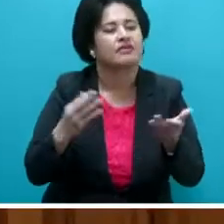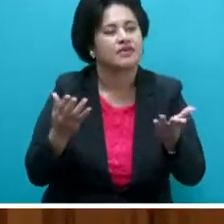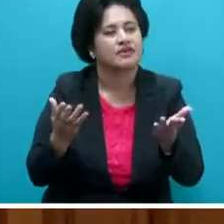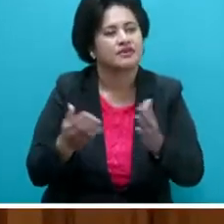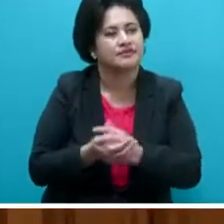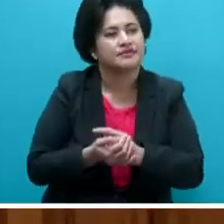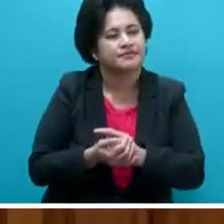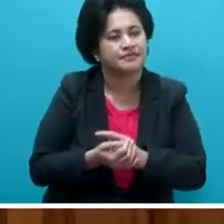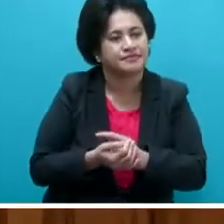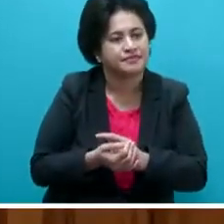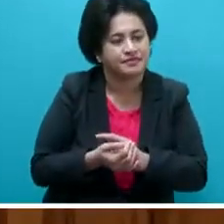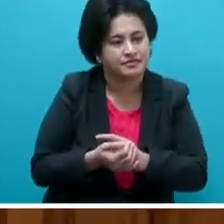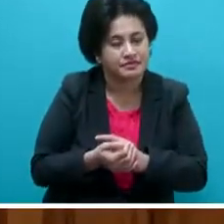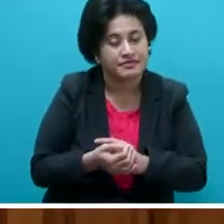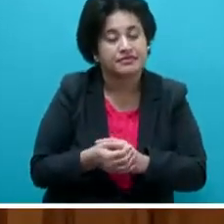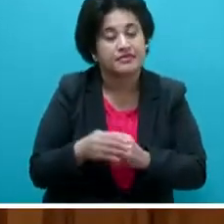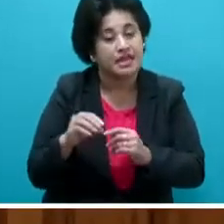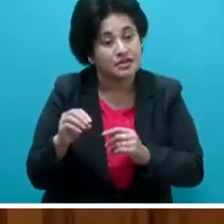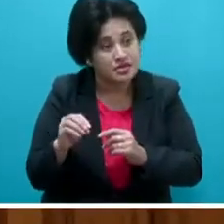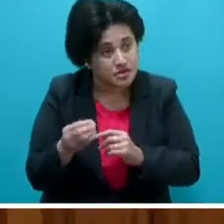So what I'm saying, there needs to be